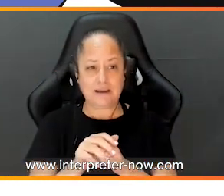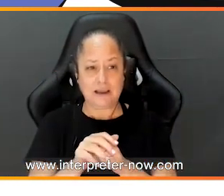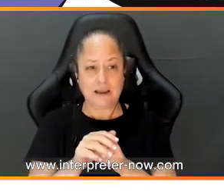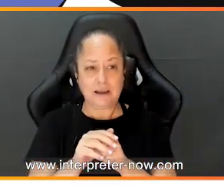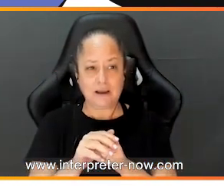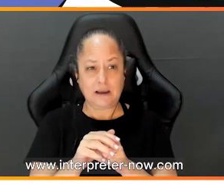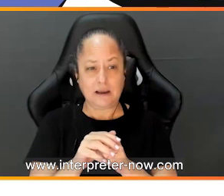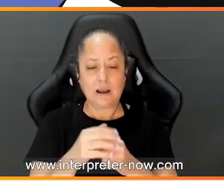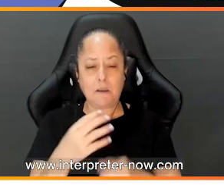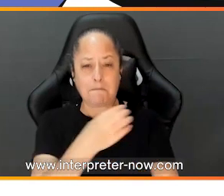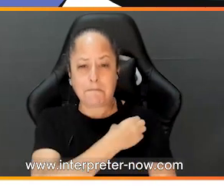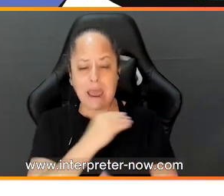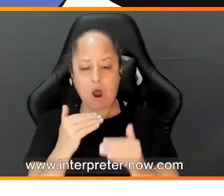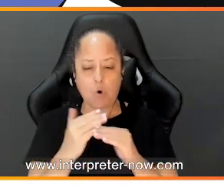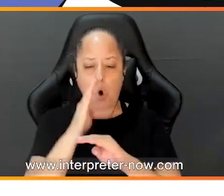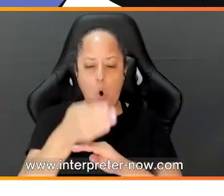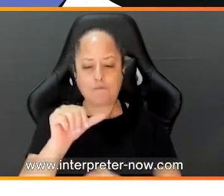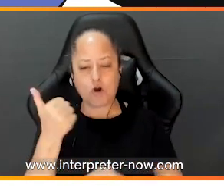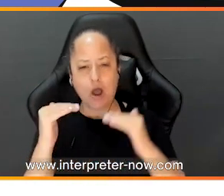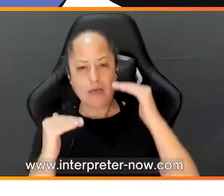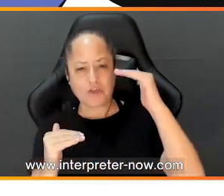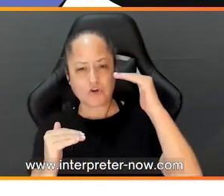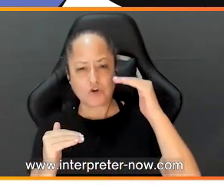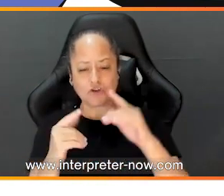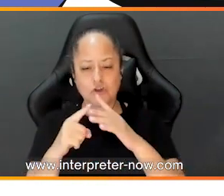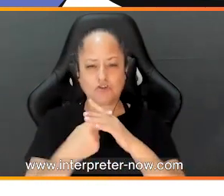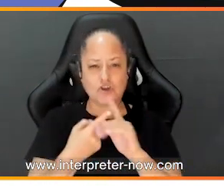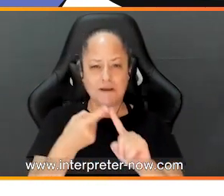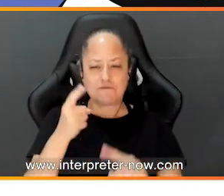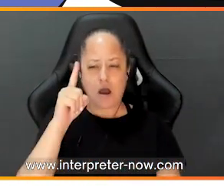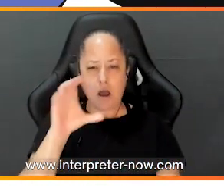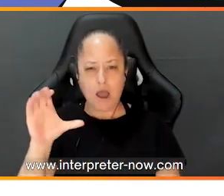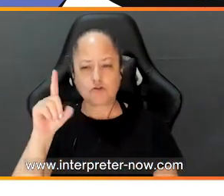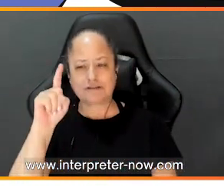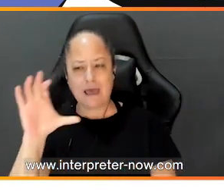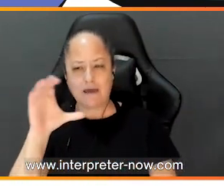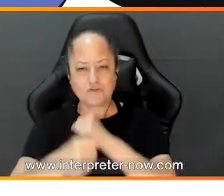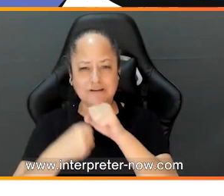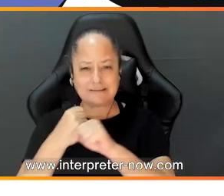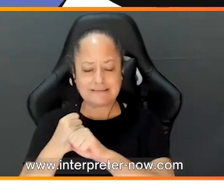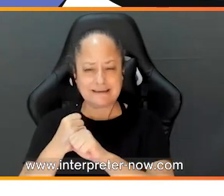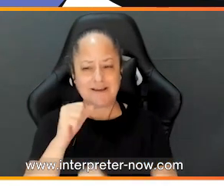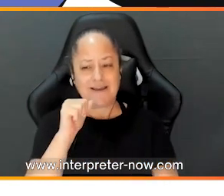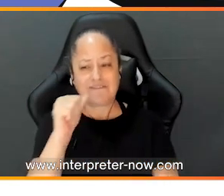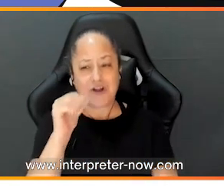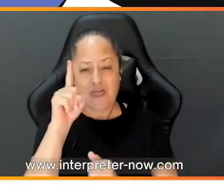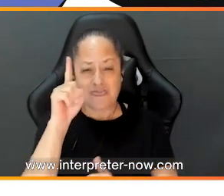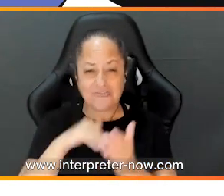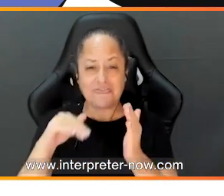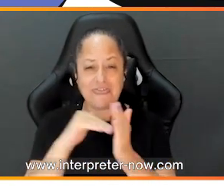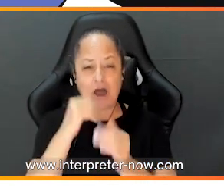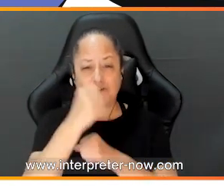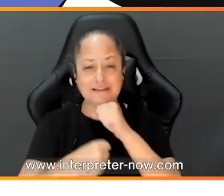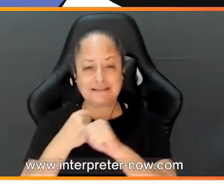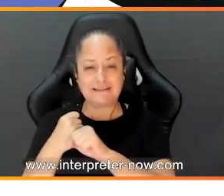power over others stem from hundreds and hundreds of years ago, if not thousands of years ago. And that's